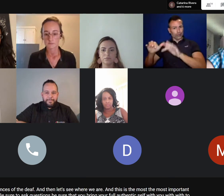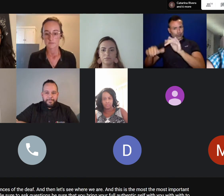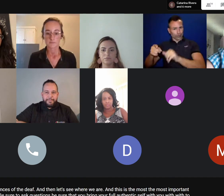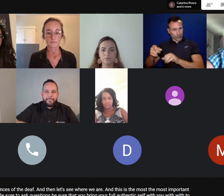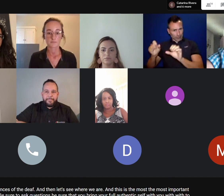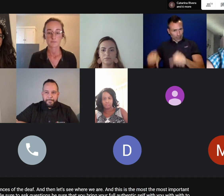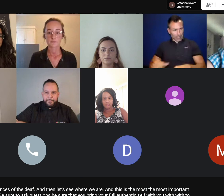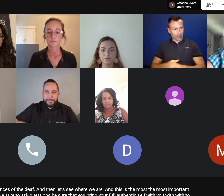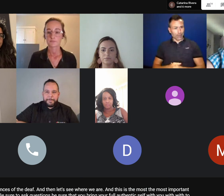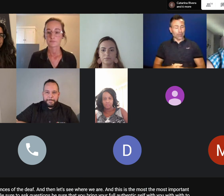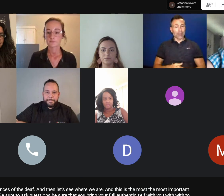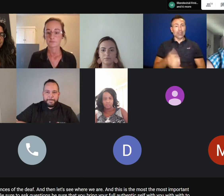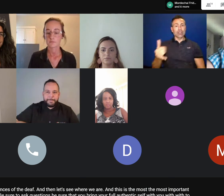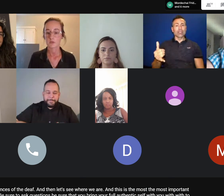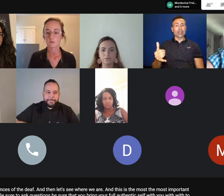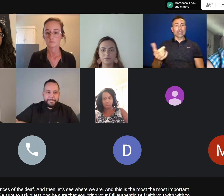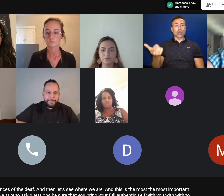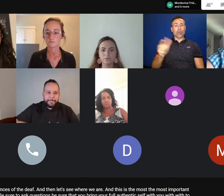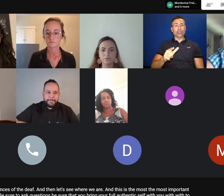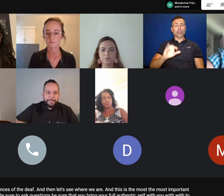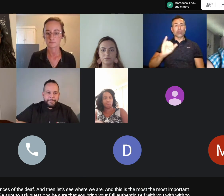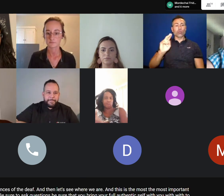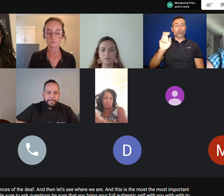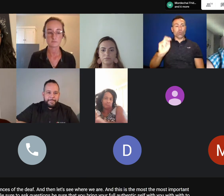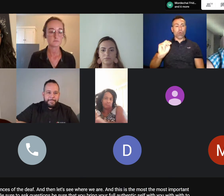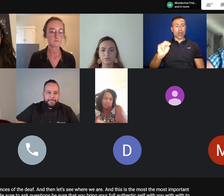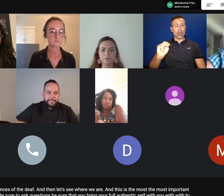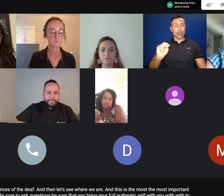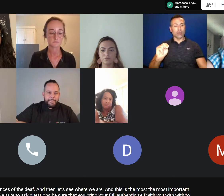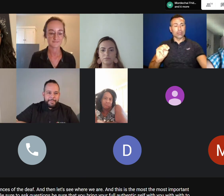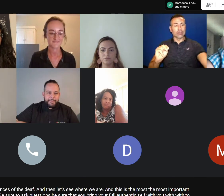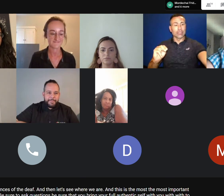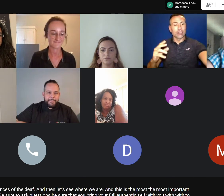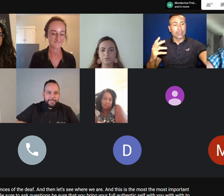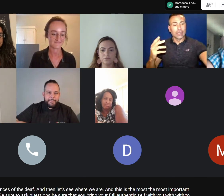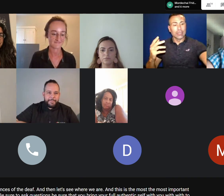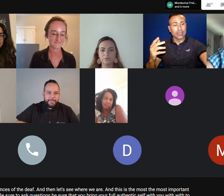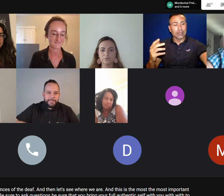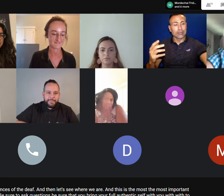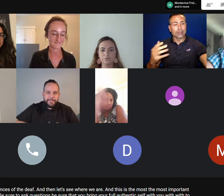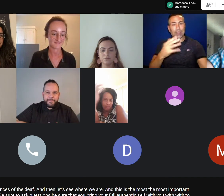pass it along to Juan and Haley.